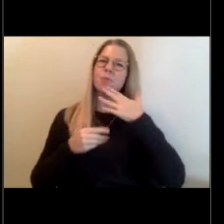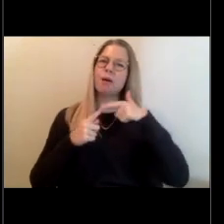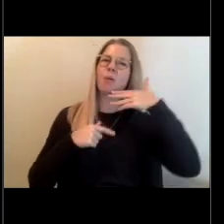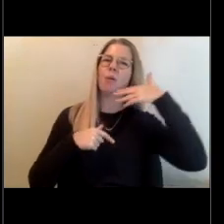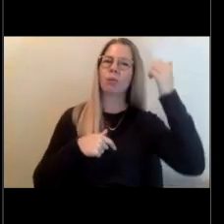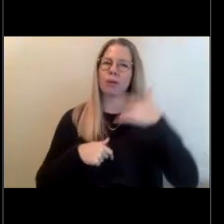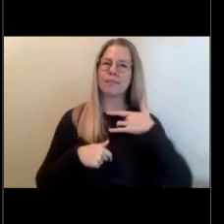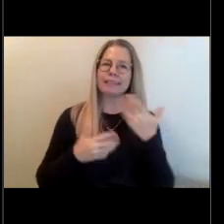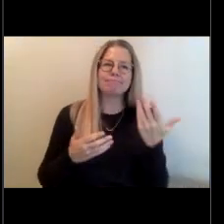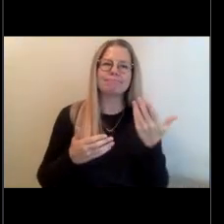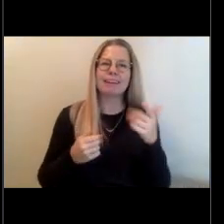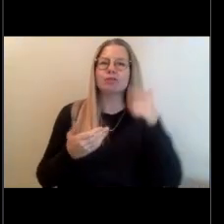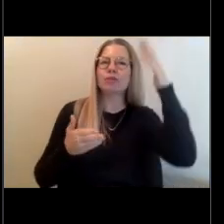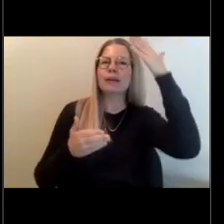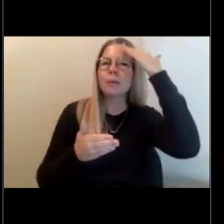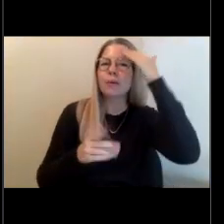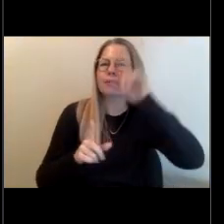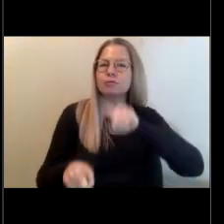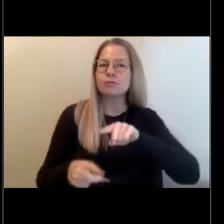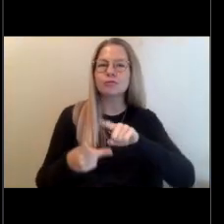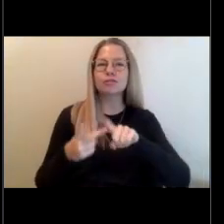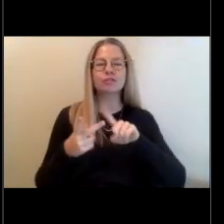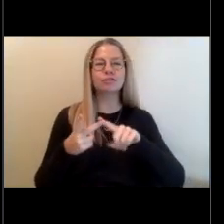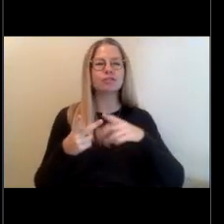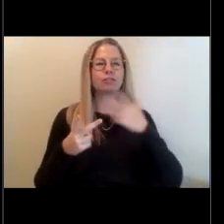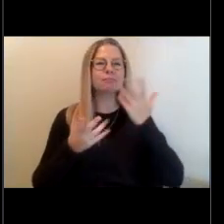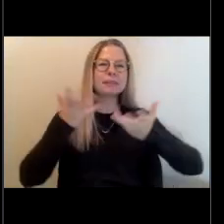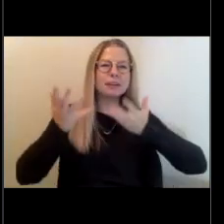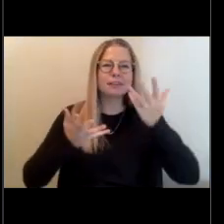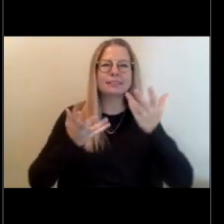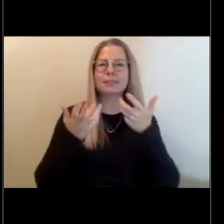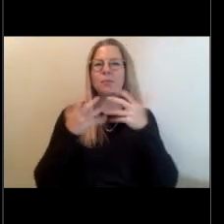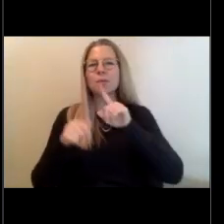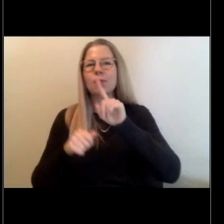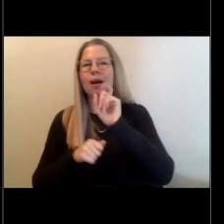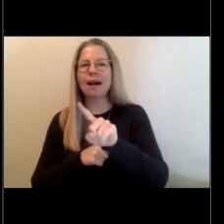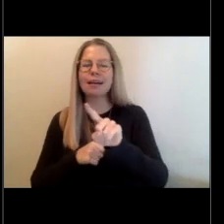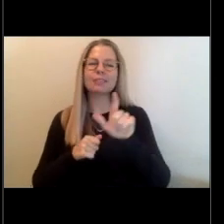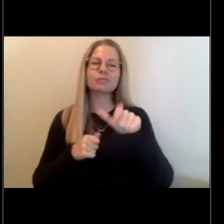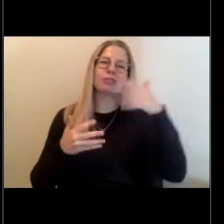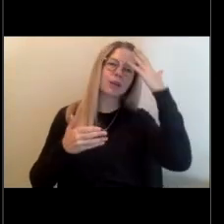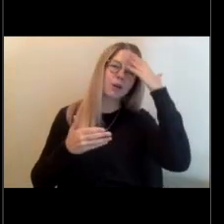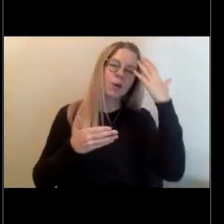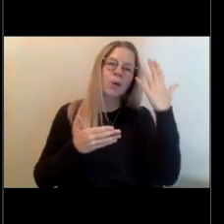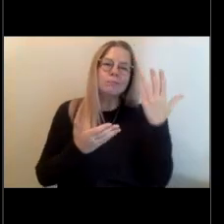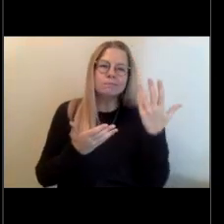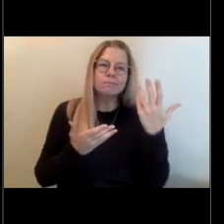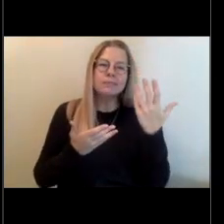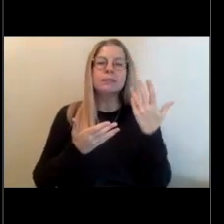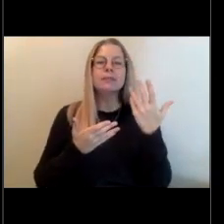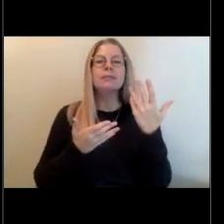too knowledgeable to ask. We'll be embarrassed if we ask. We're supposed to know why ask.